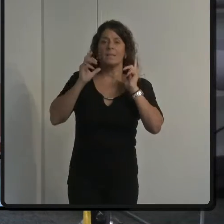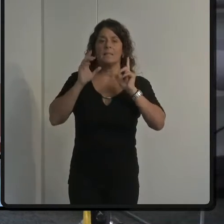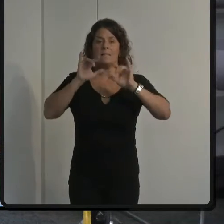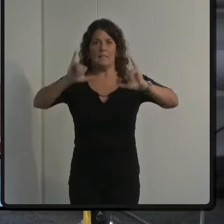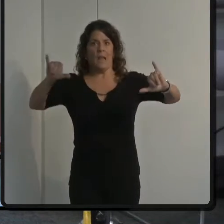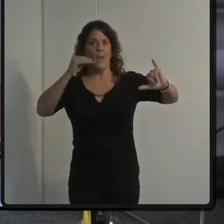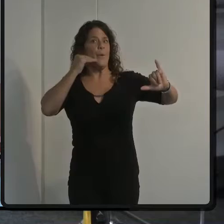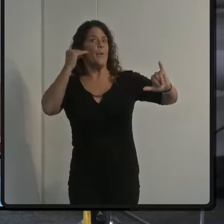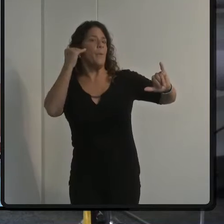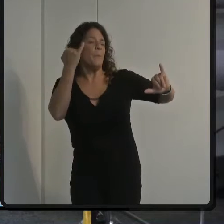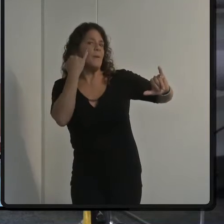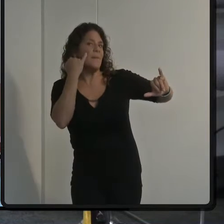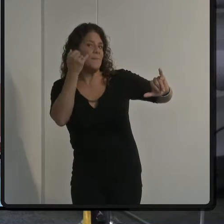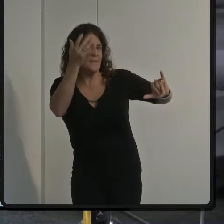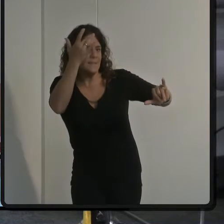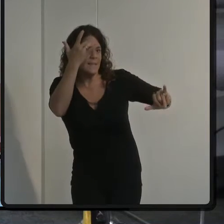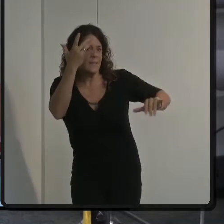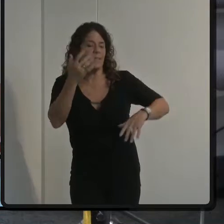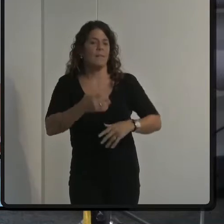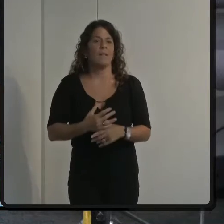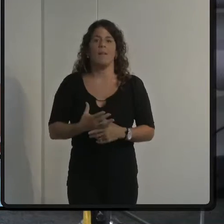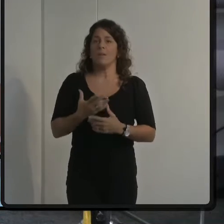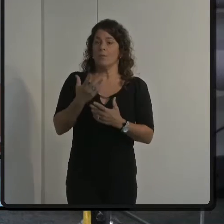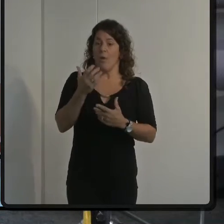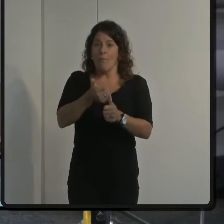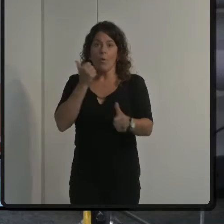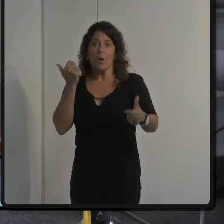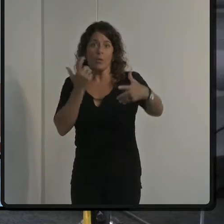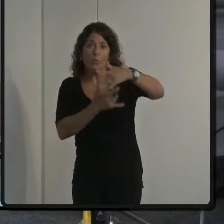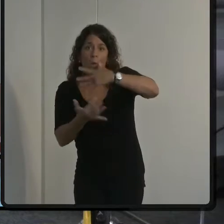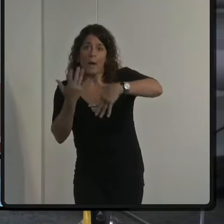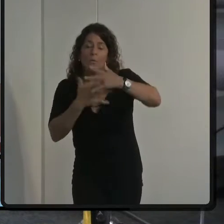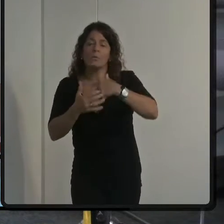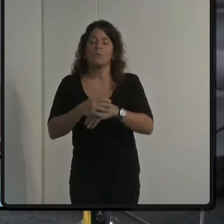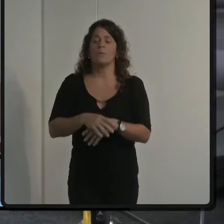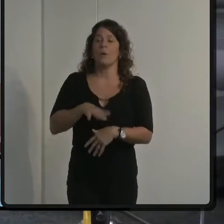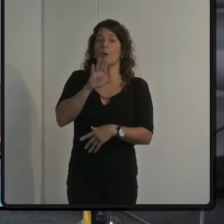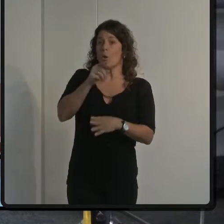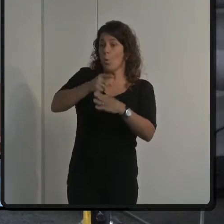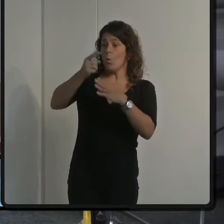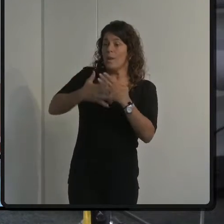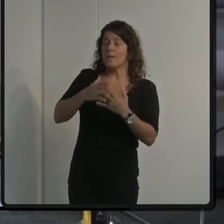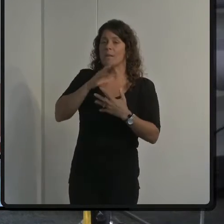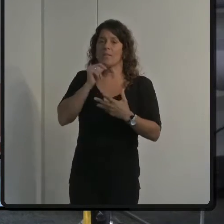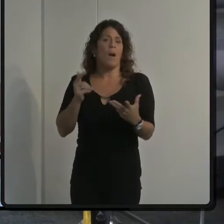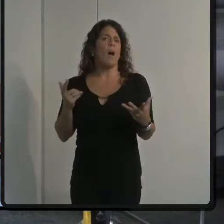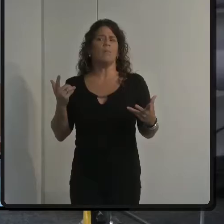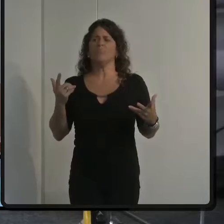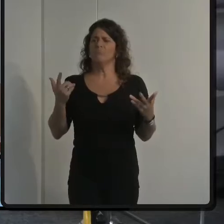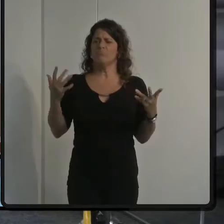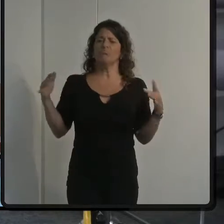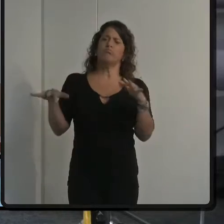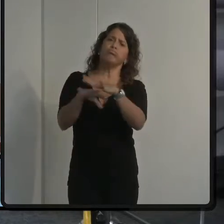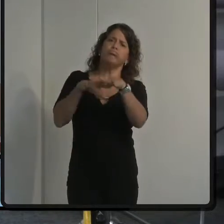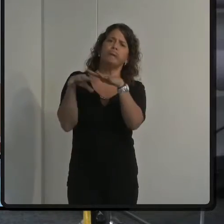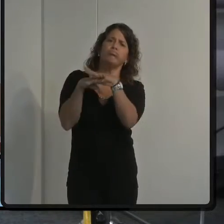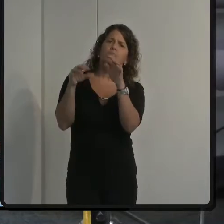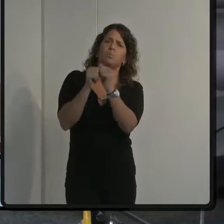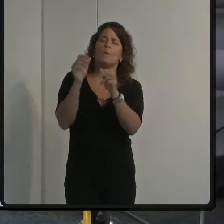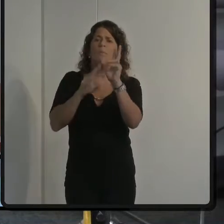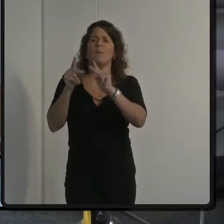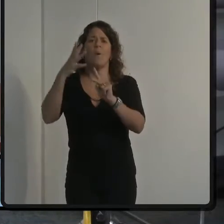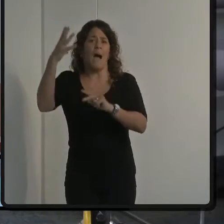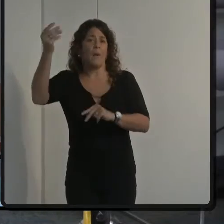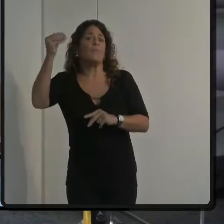avoid crowds, and when your weekend activities do not include gatherings with people from outside your household. Thank